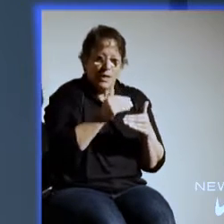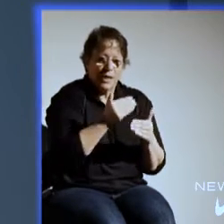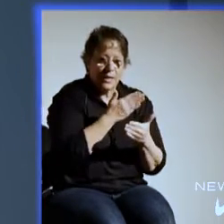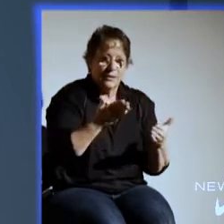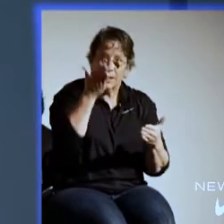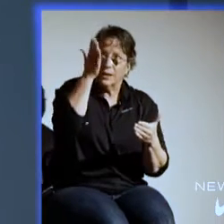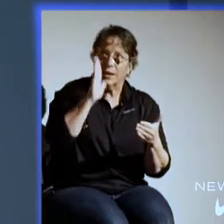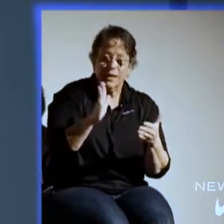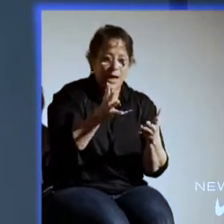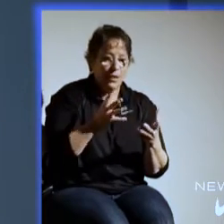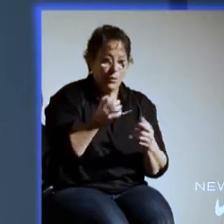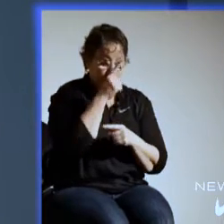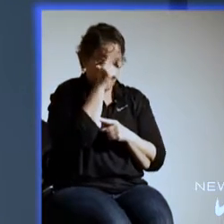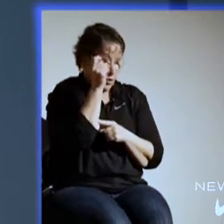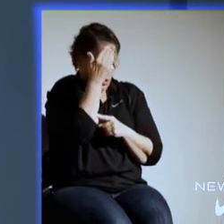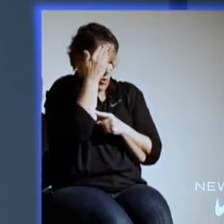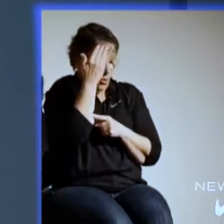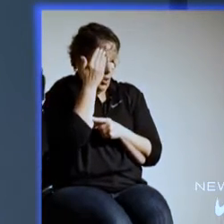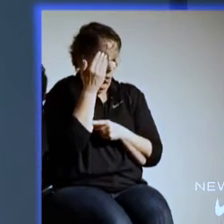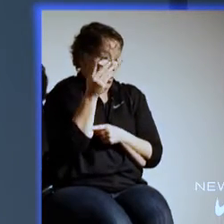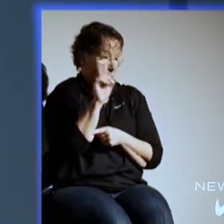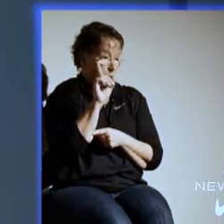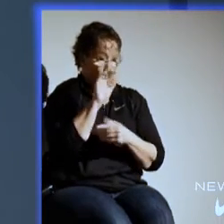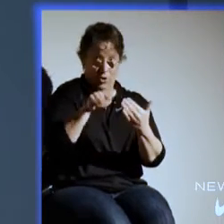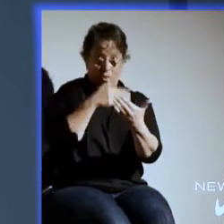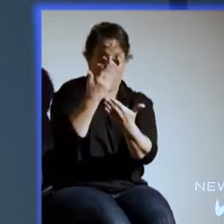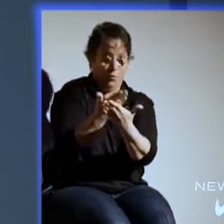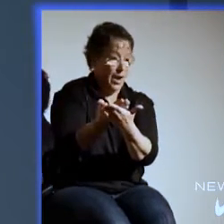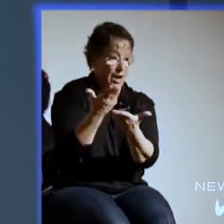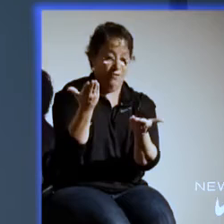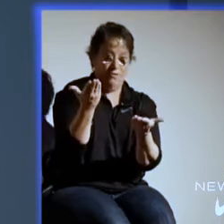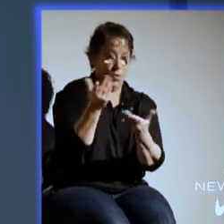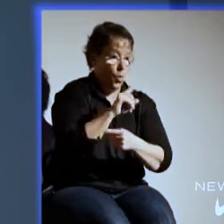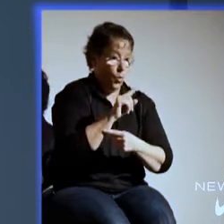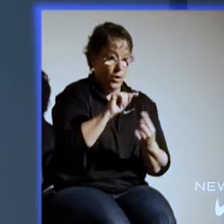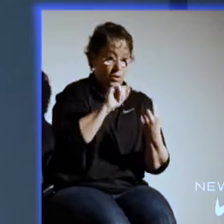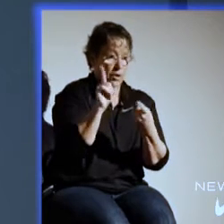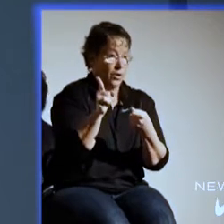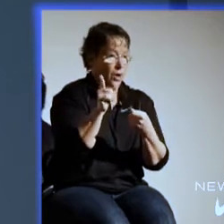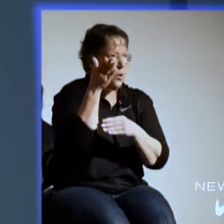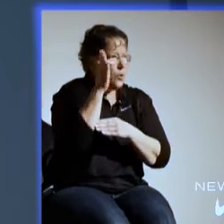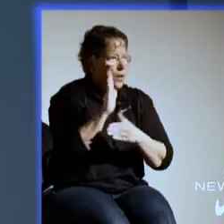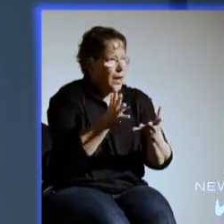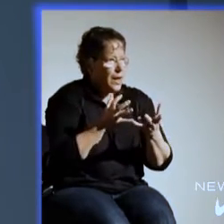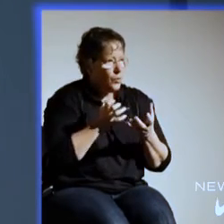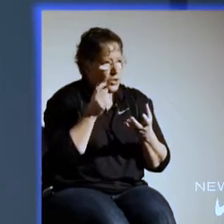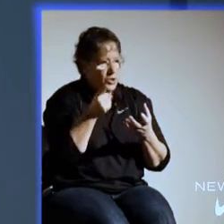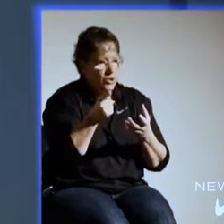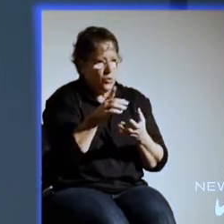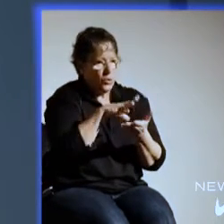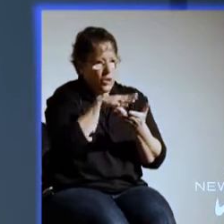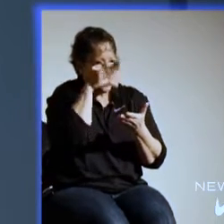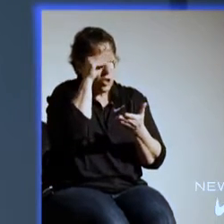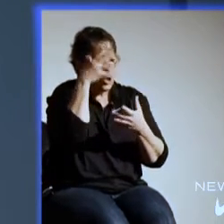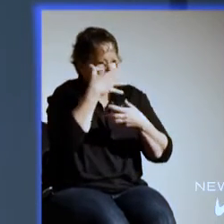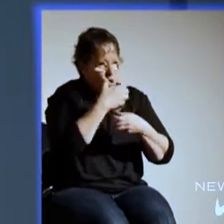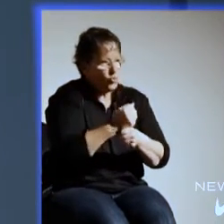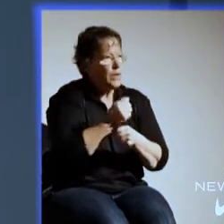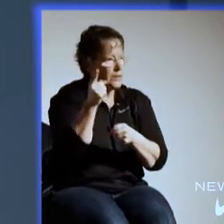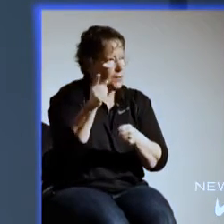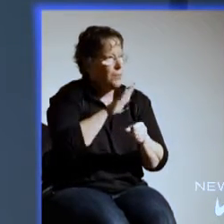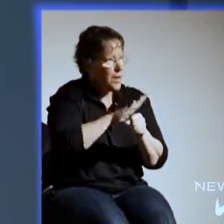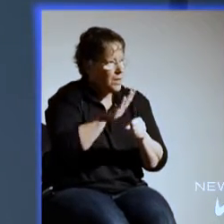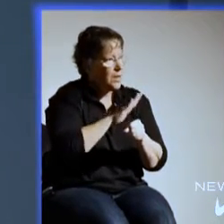know what the final destination looks like. God wants you to learn how to trust him enough to take